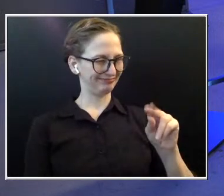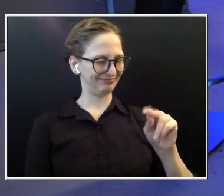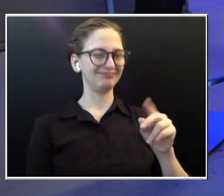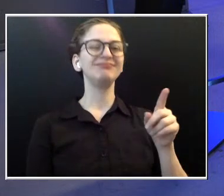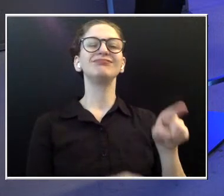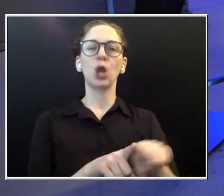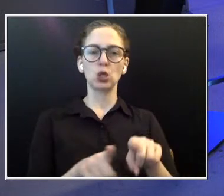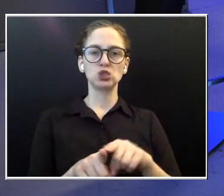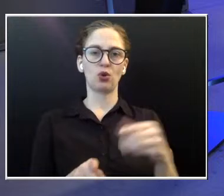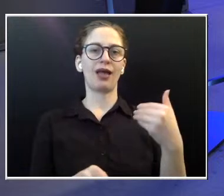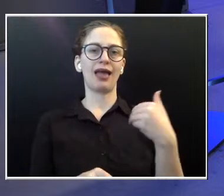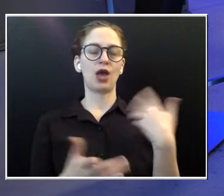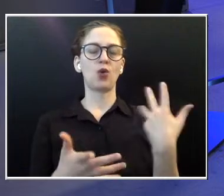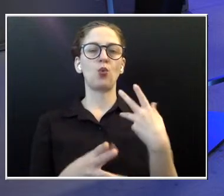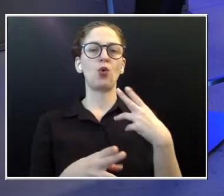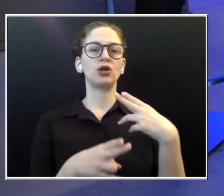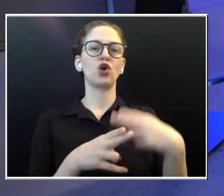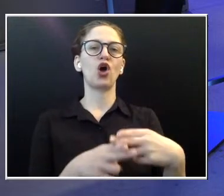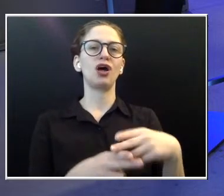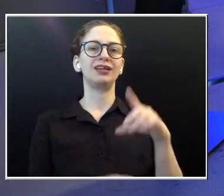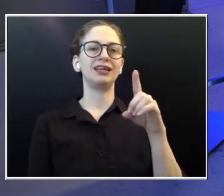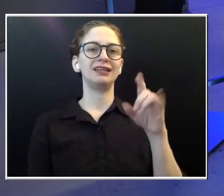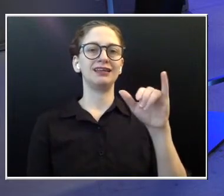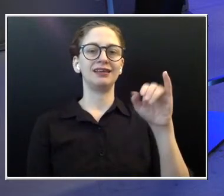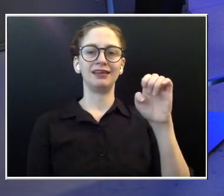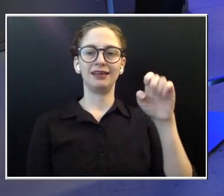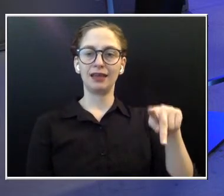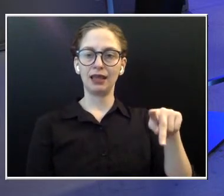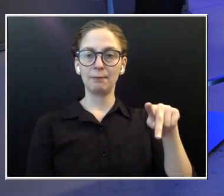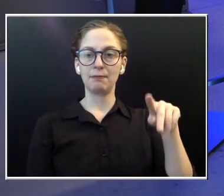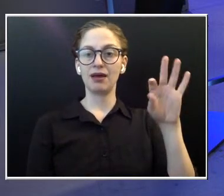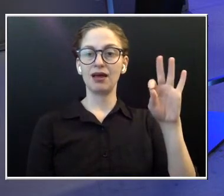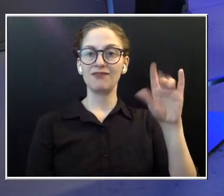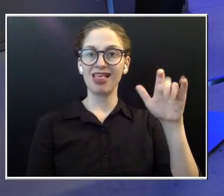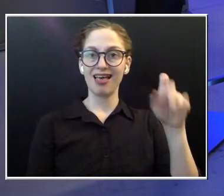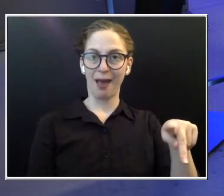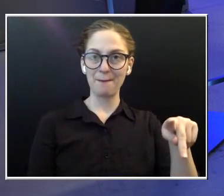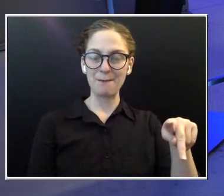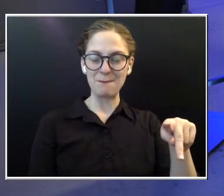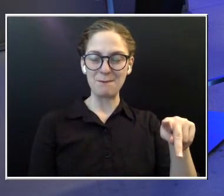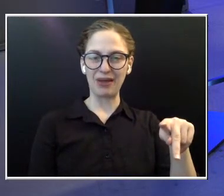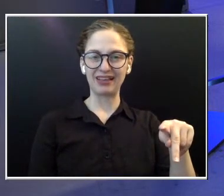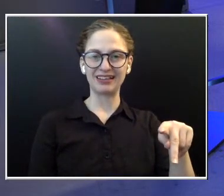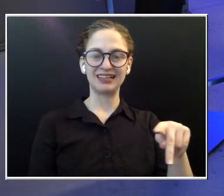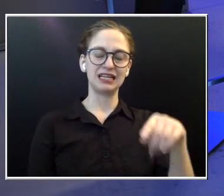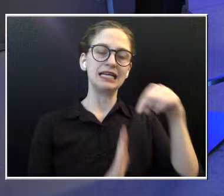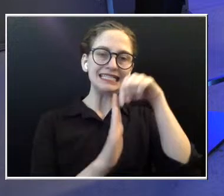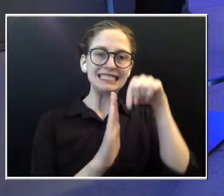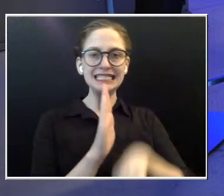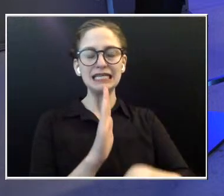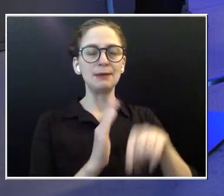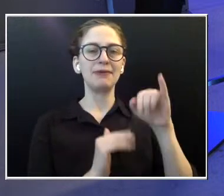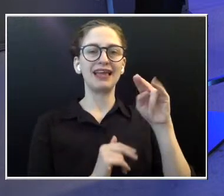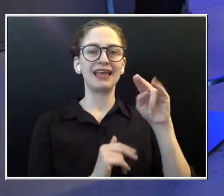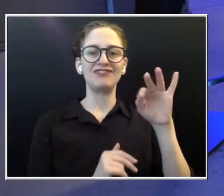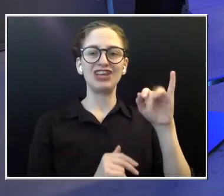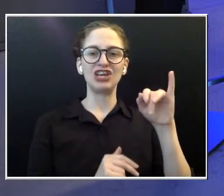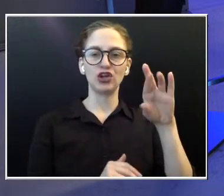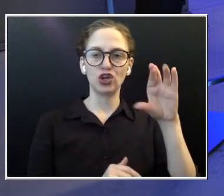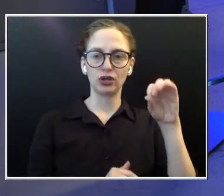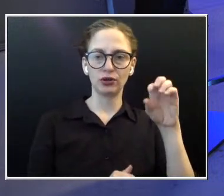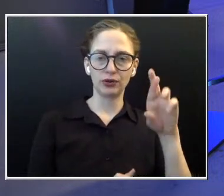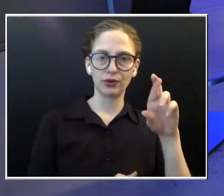a deep flap. That's DIEP, deep inferior epigastric perforator. Like I said, a deep